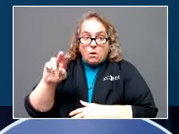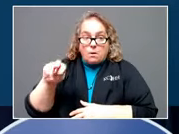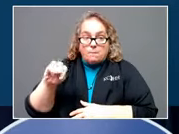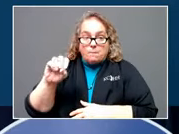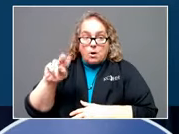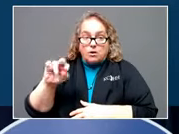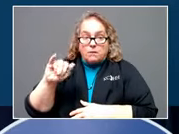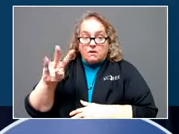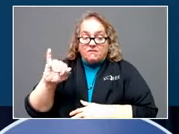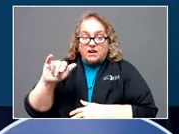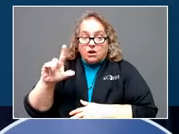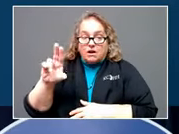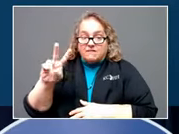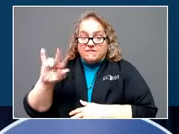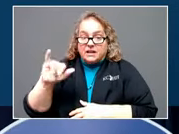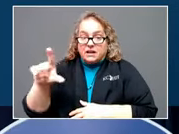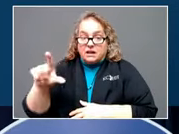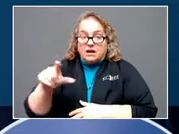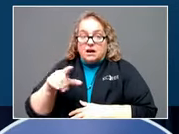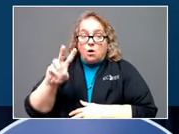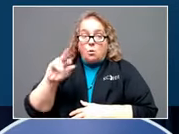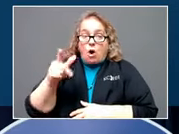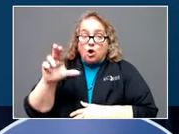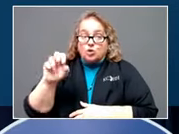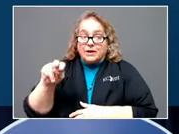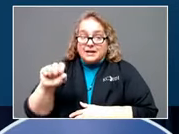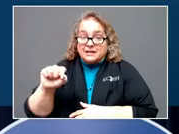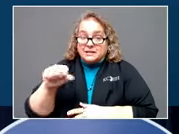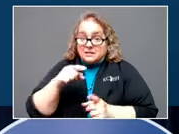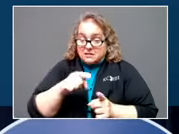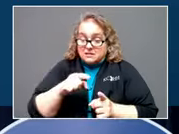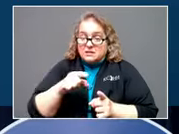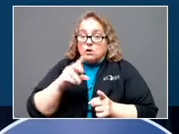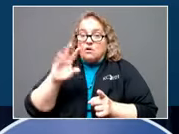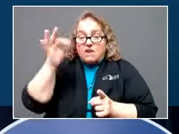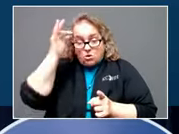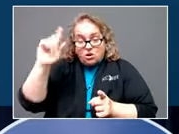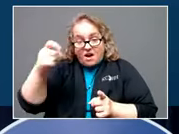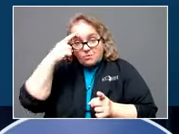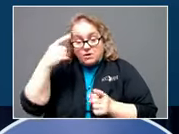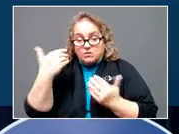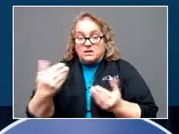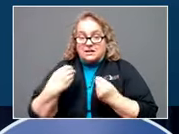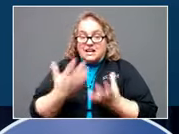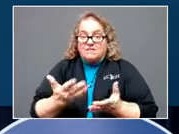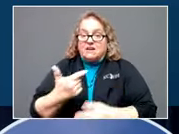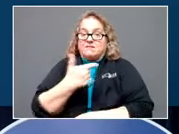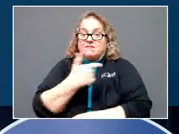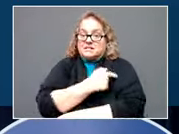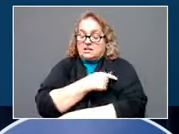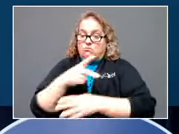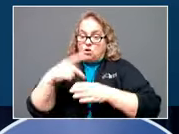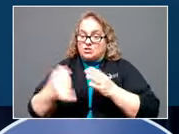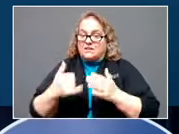available. Walgreens was the chain pharmacy that the federal government identified for the vaccine project that had the best geographic